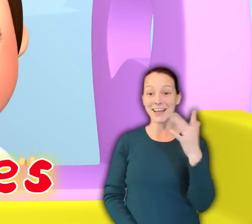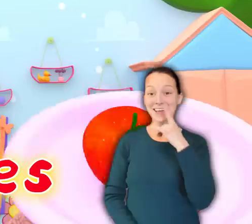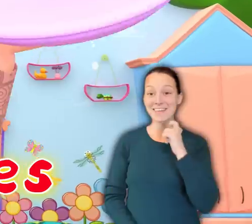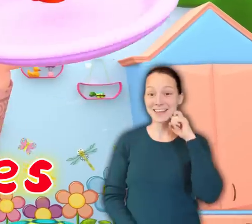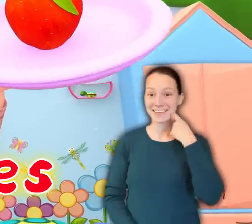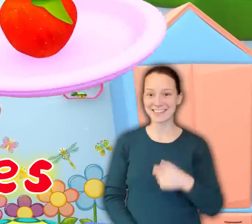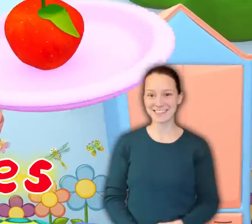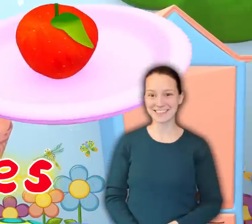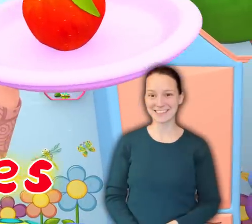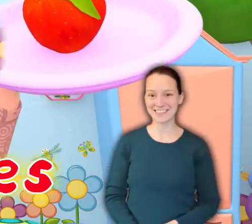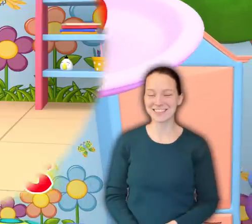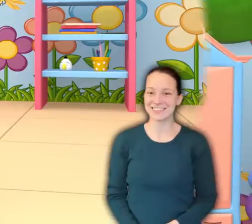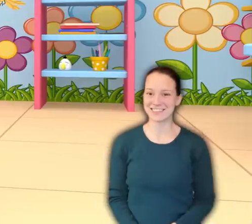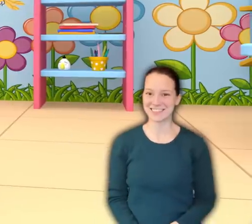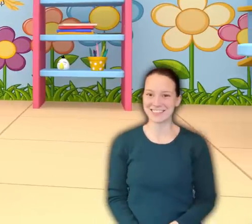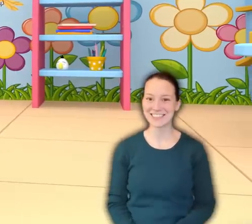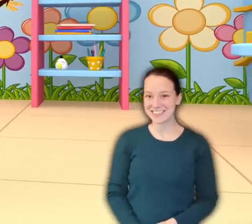favorite apples